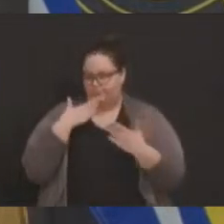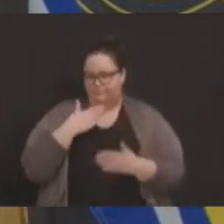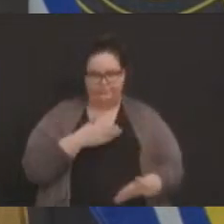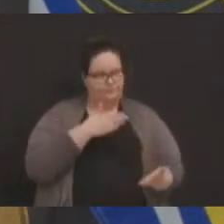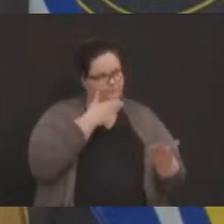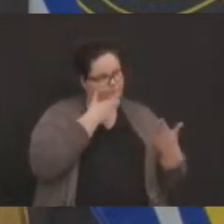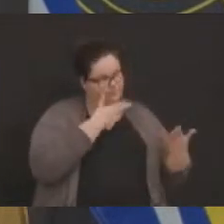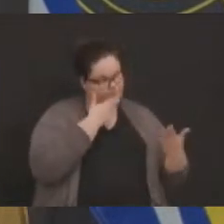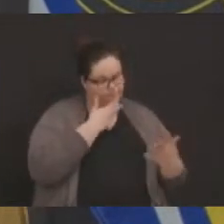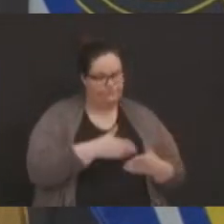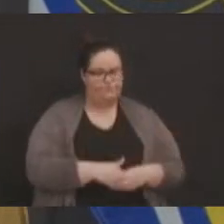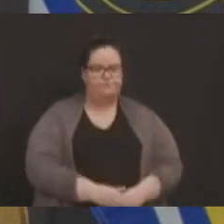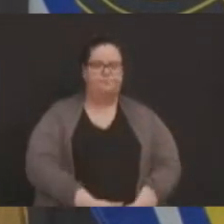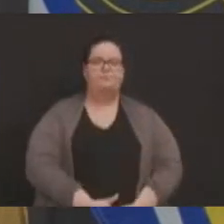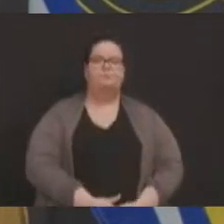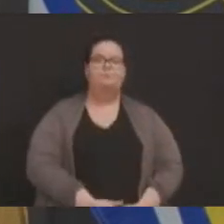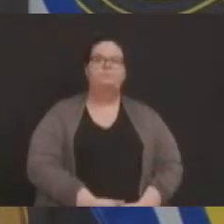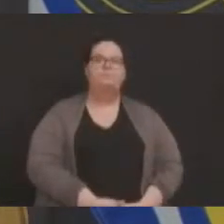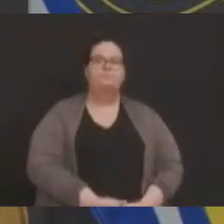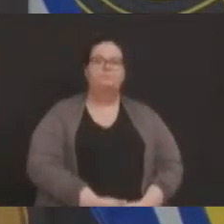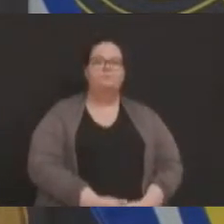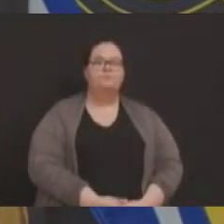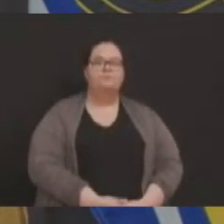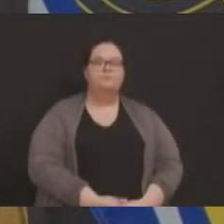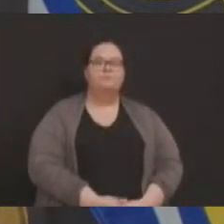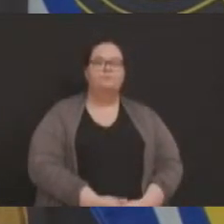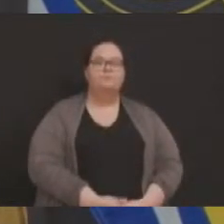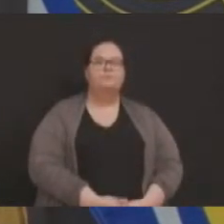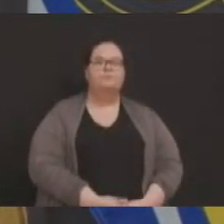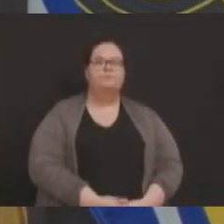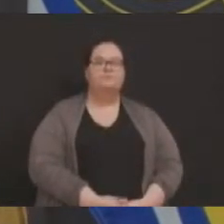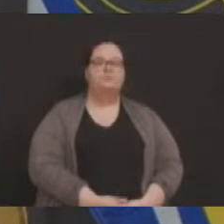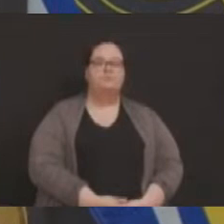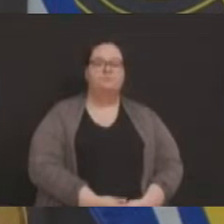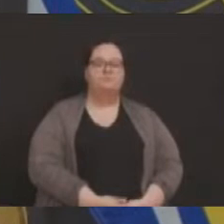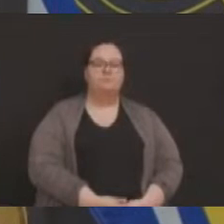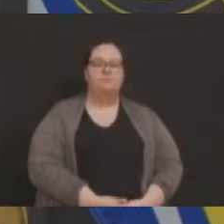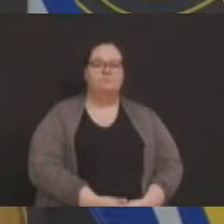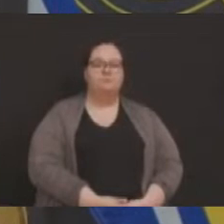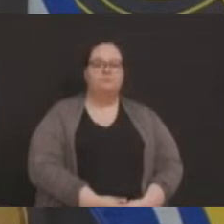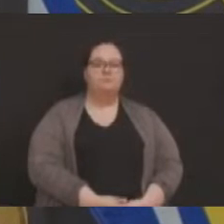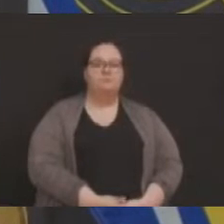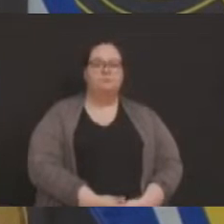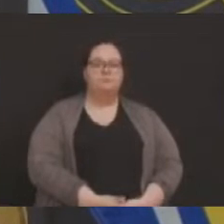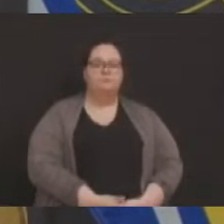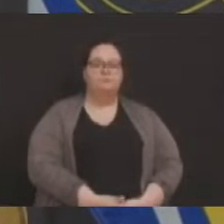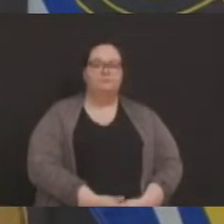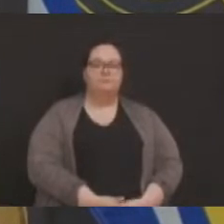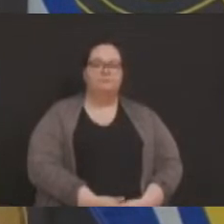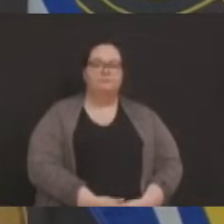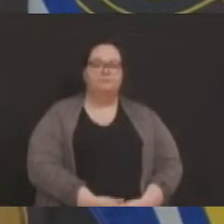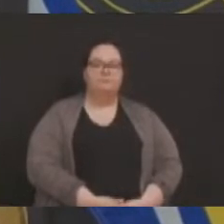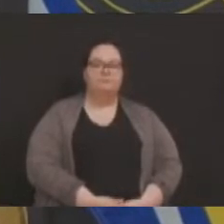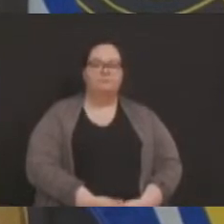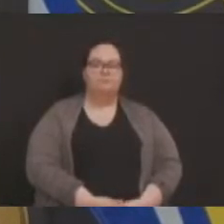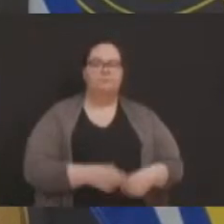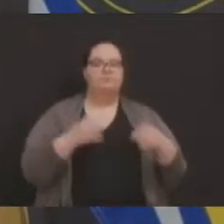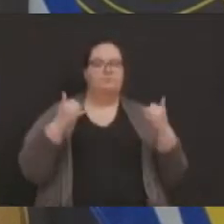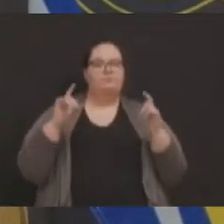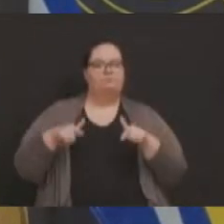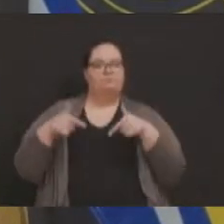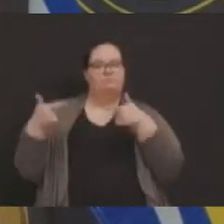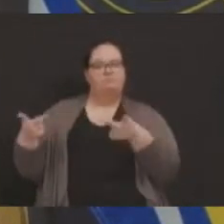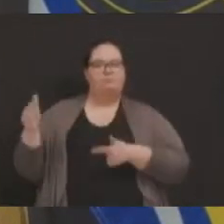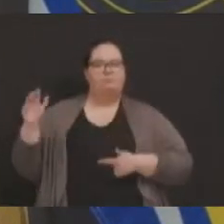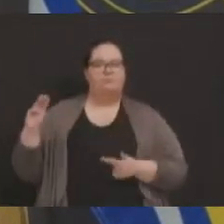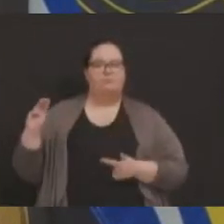We'll now proceed with questions from members of the media. Each reporter will have one question and a quick